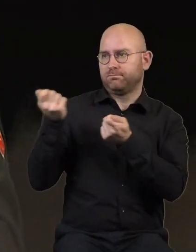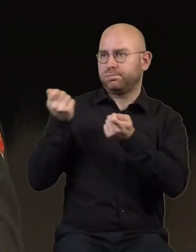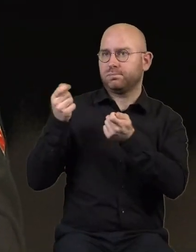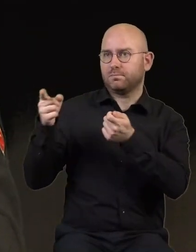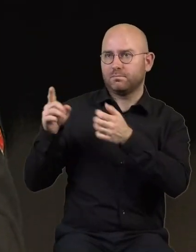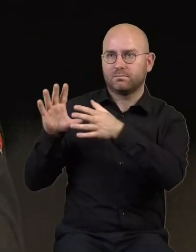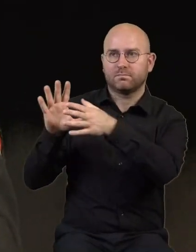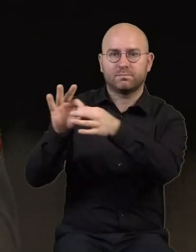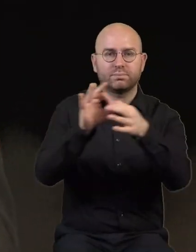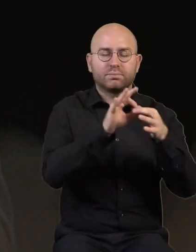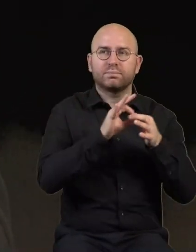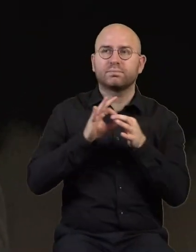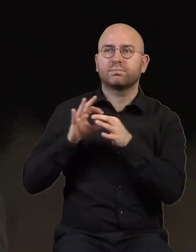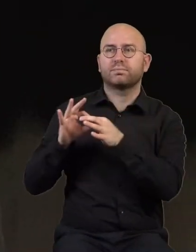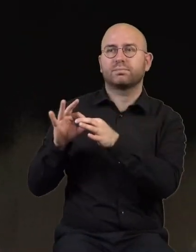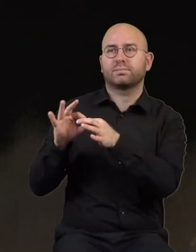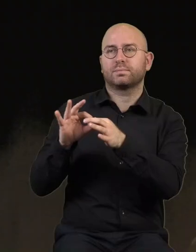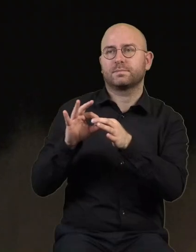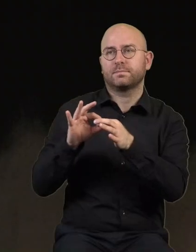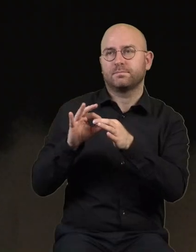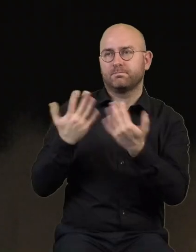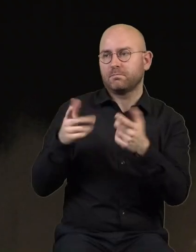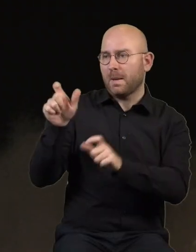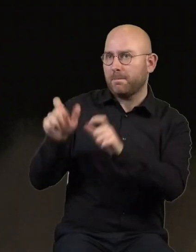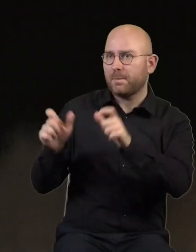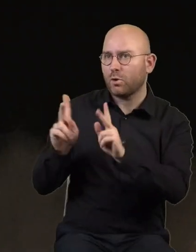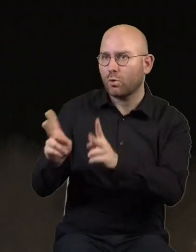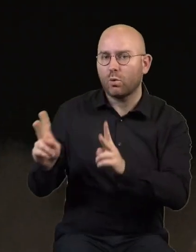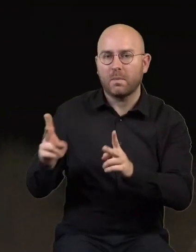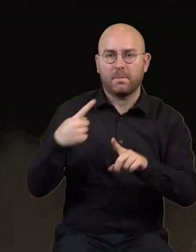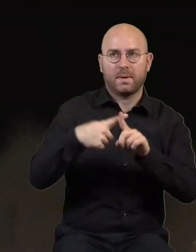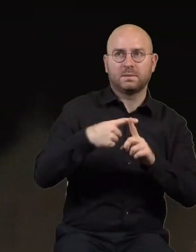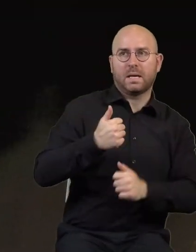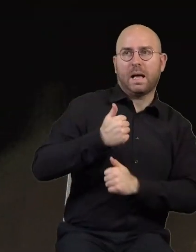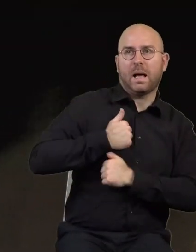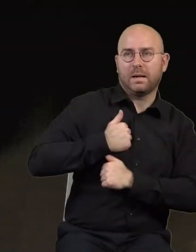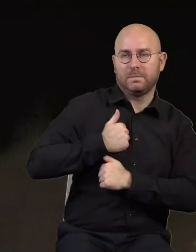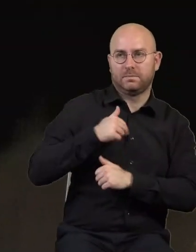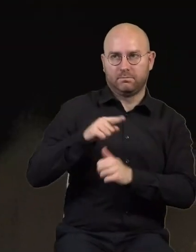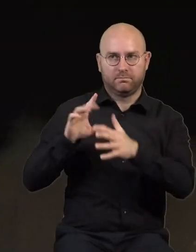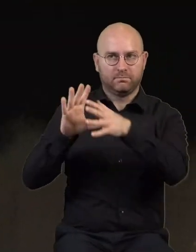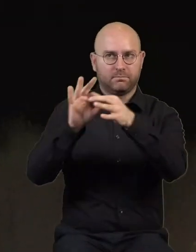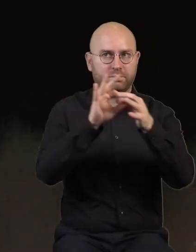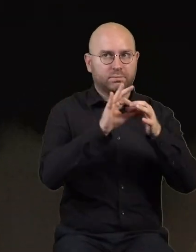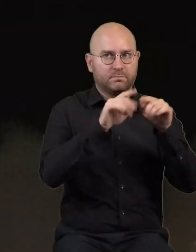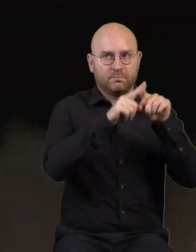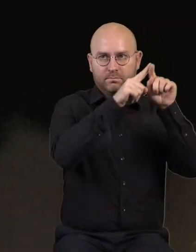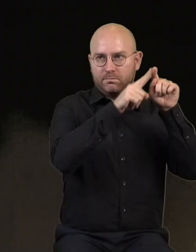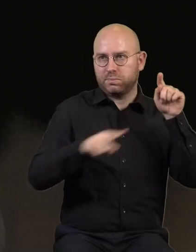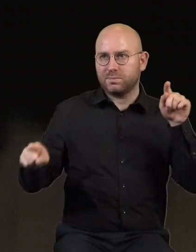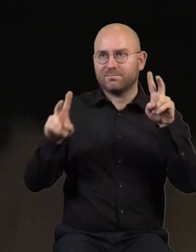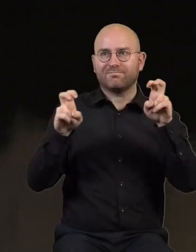network, we identify the corridors, we identify the gaps, and we identify the